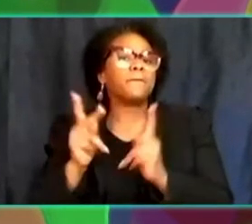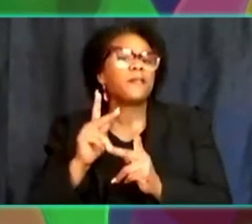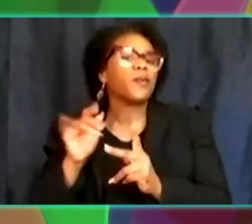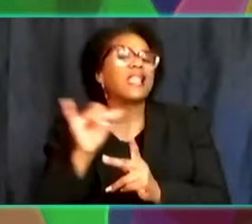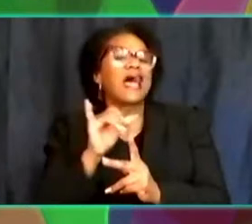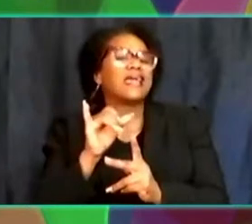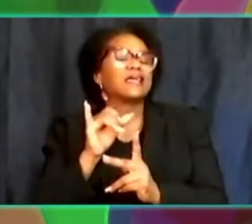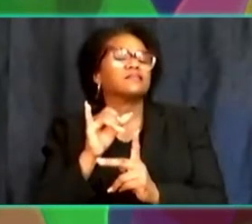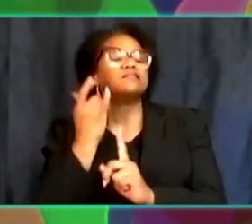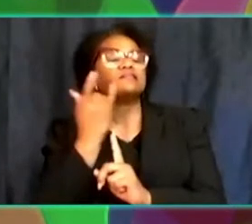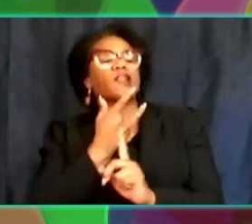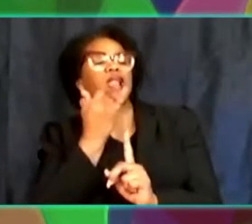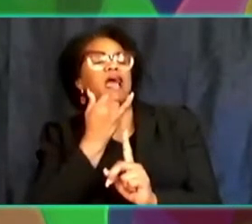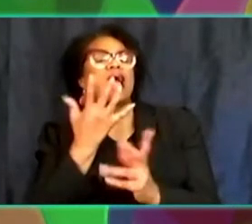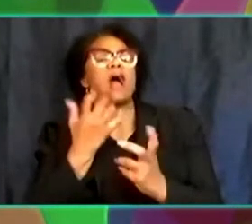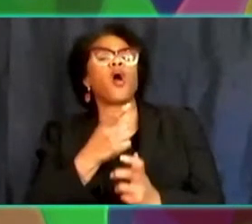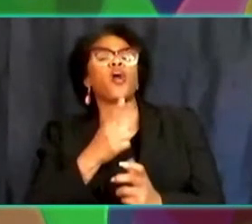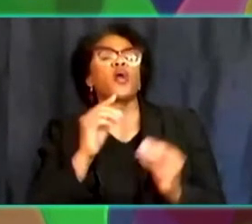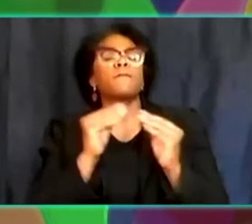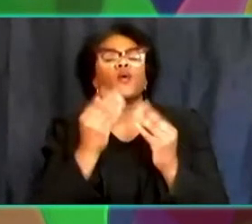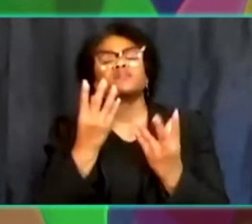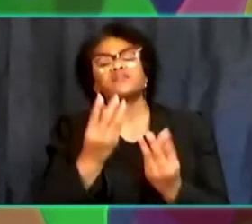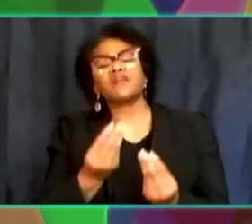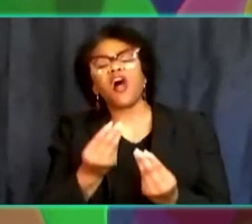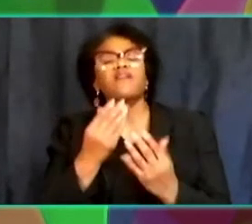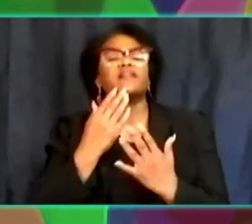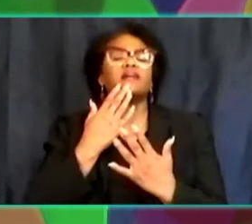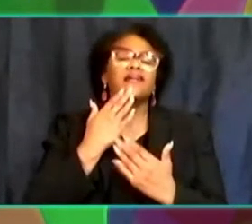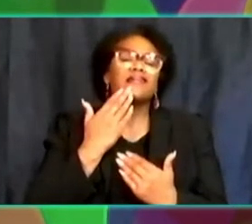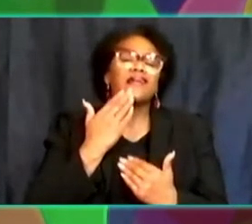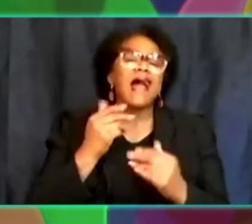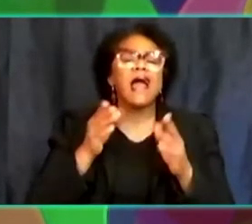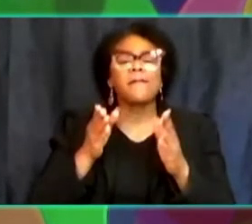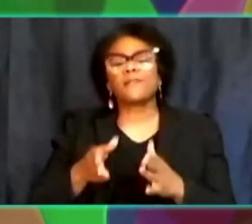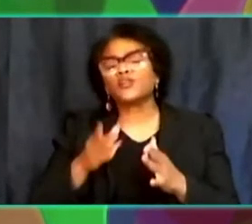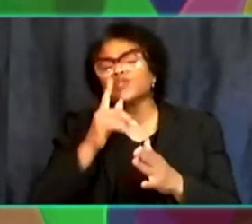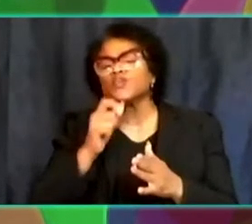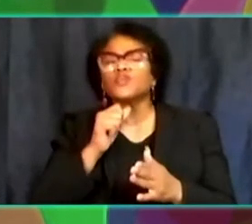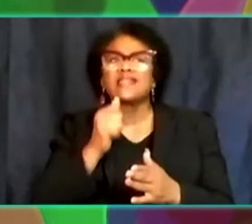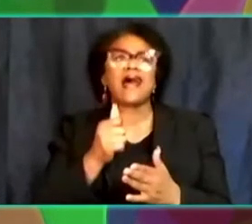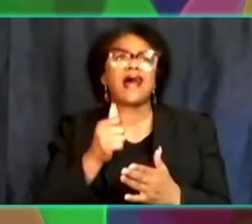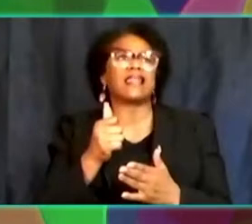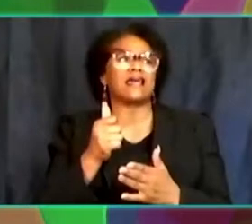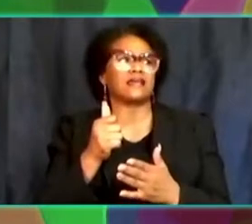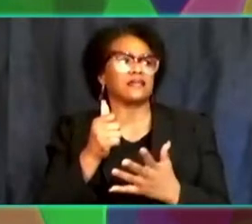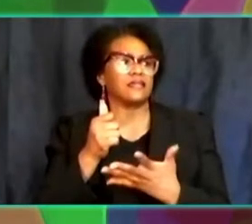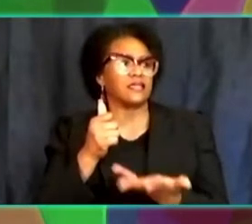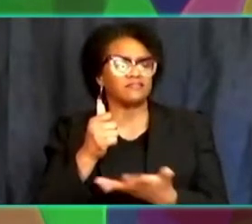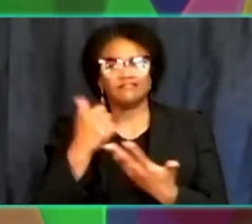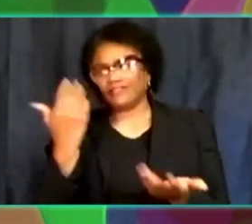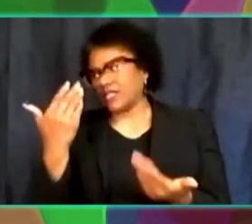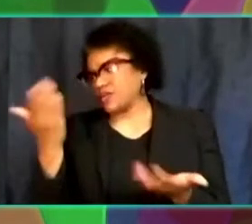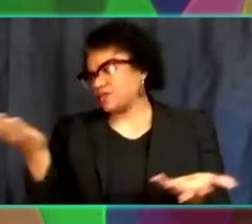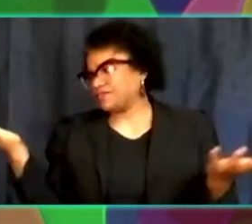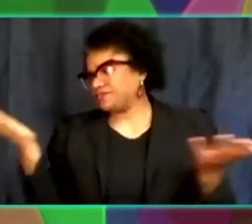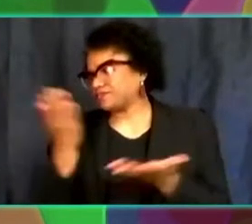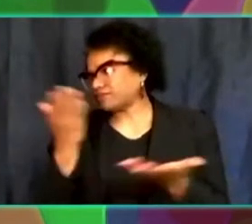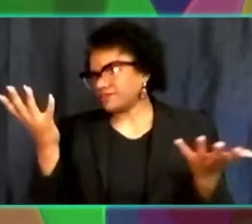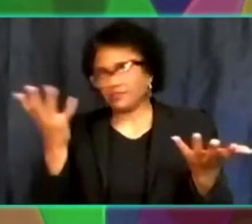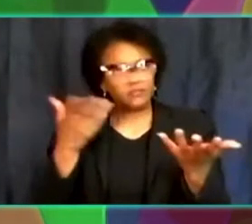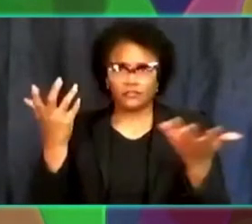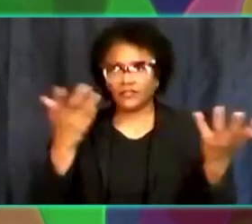be a softer, kinder person who isn't like, I don't know what people